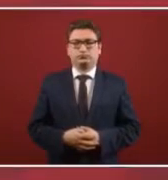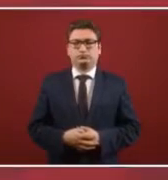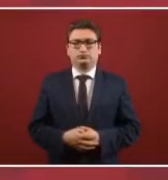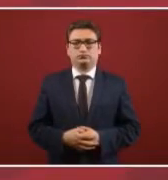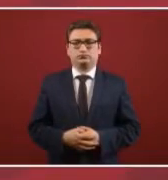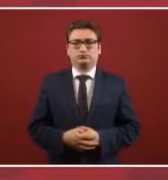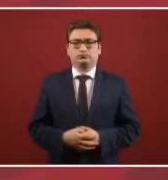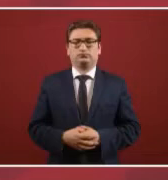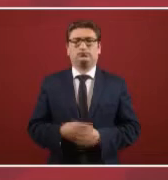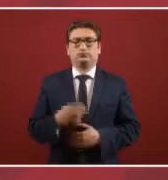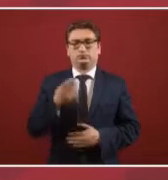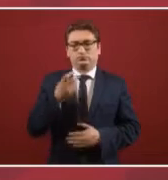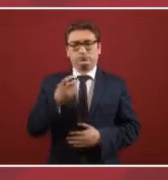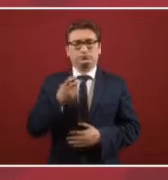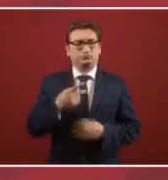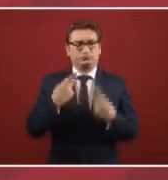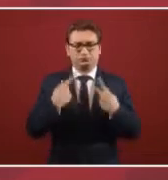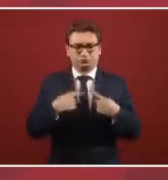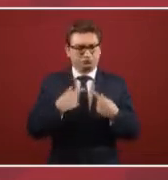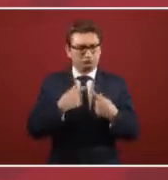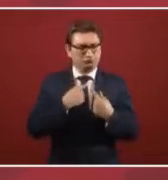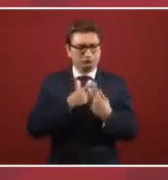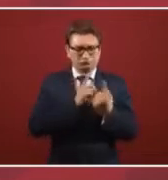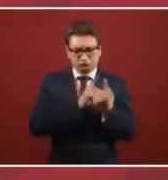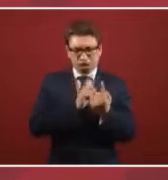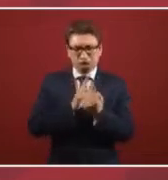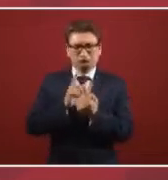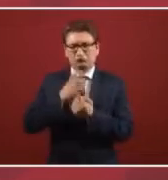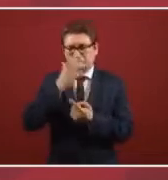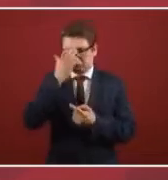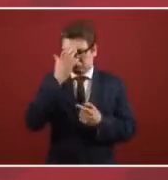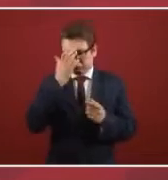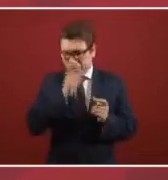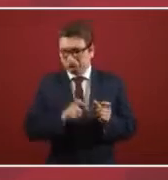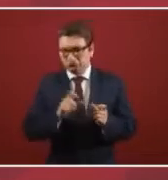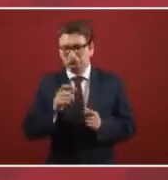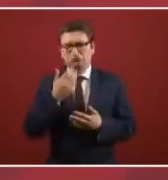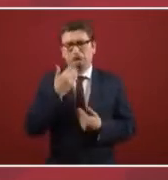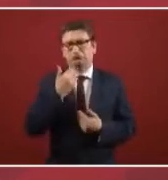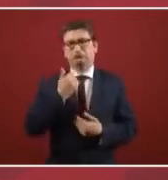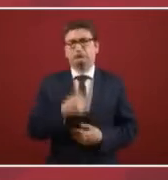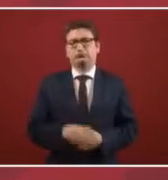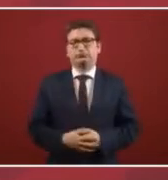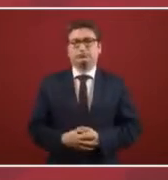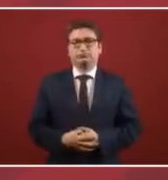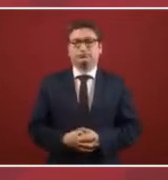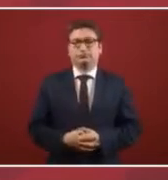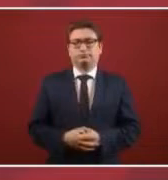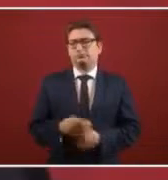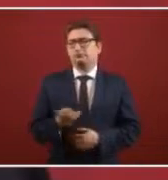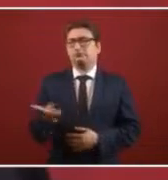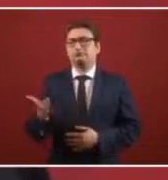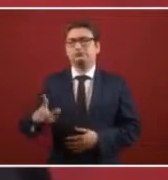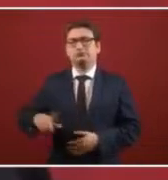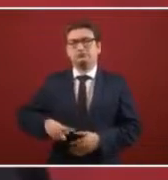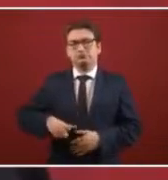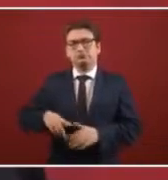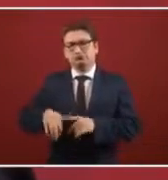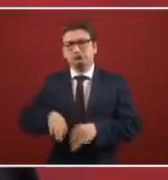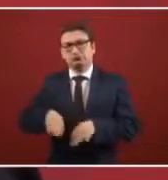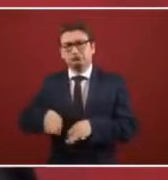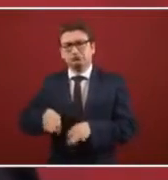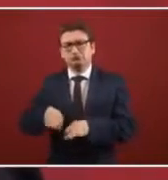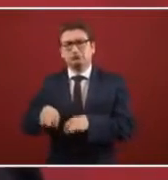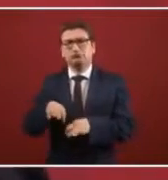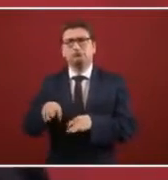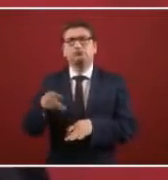había una vinculación con la gente. there was no communication with the people. Estos servidores públicos These public servants no